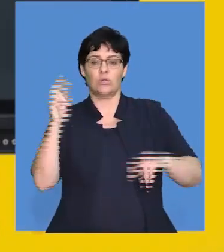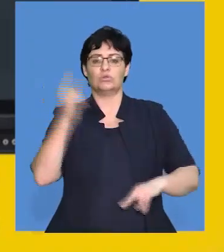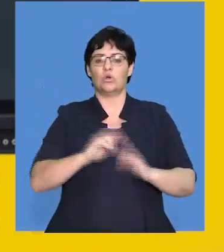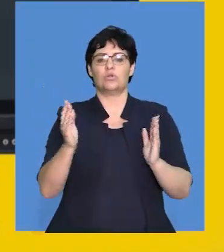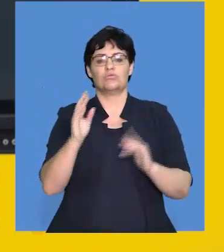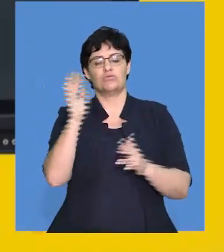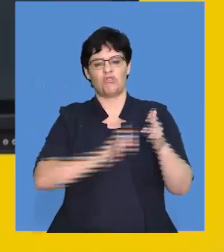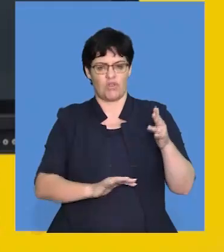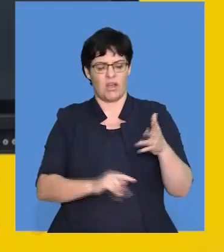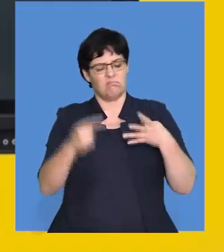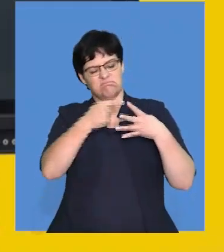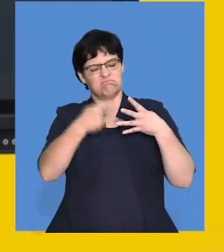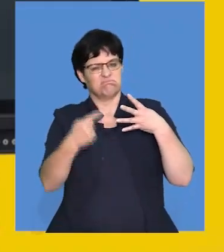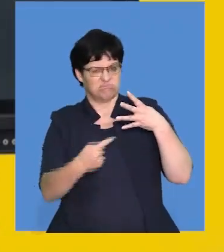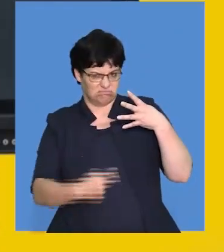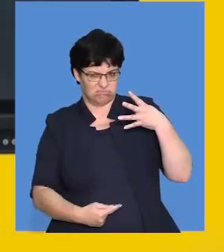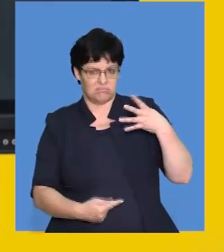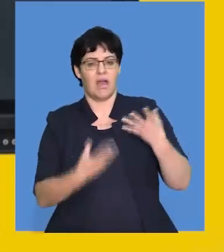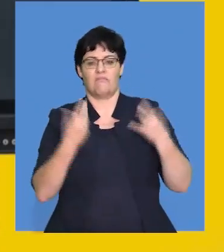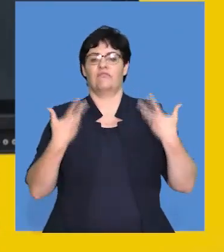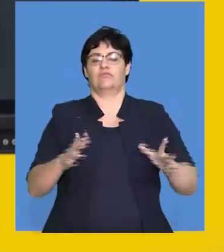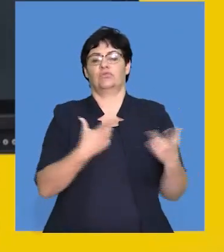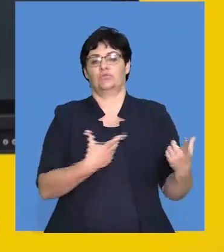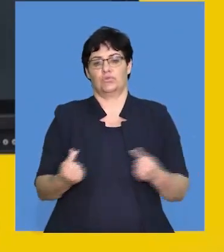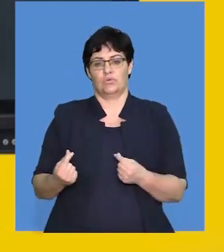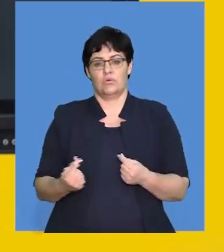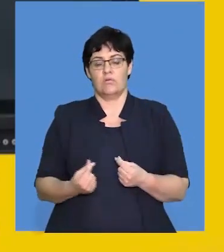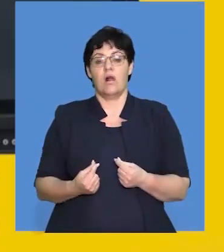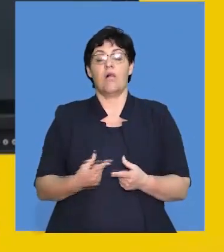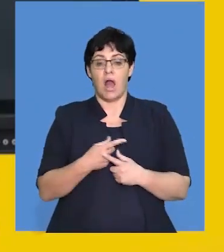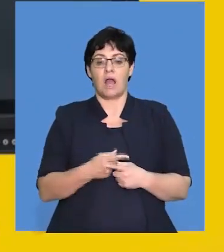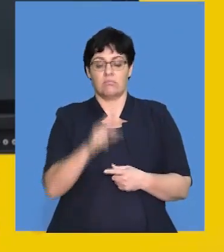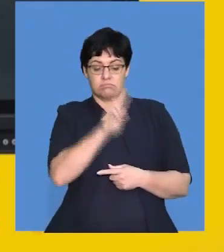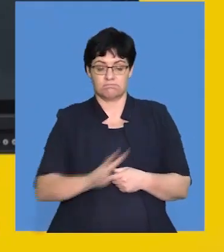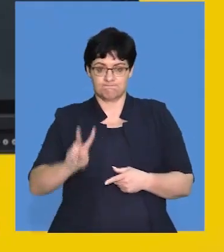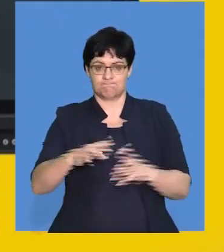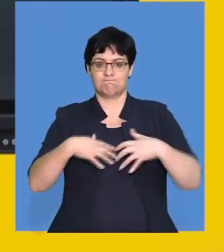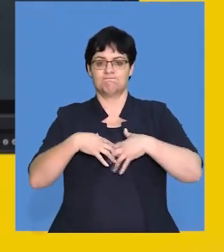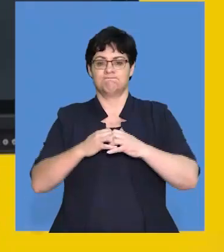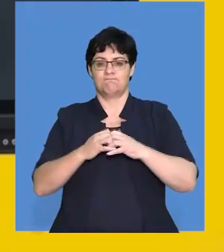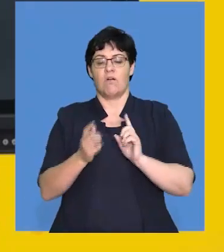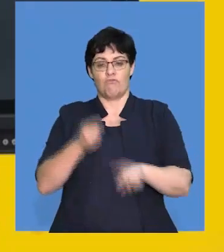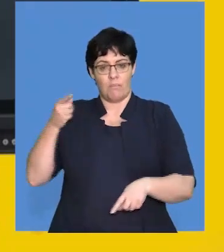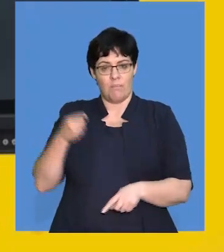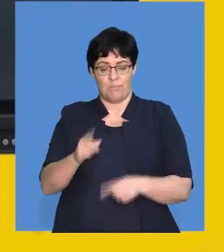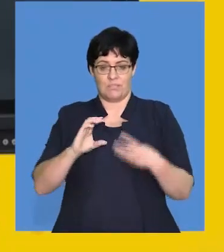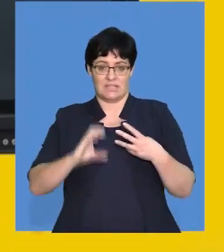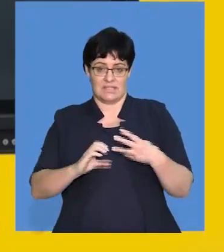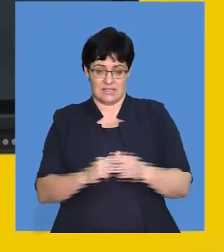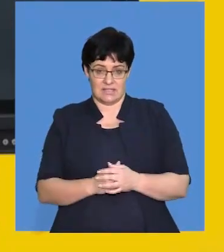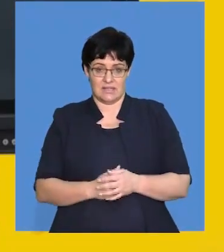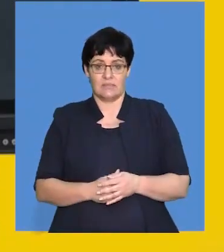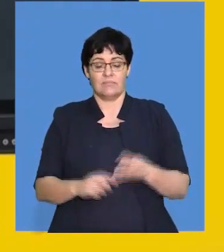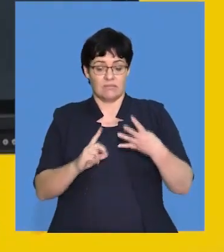short stories, you've got a number of short stories that you have done, but only 2 shall be set out of that section